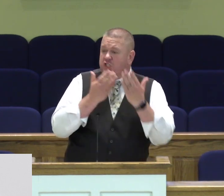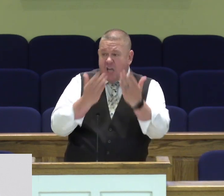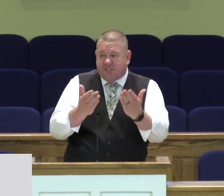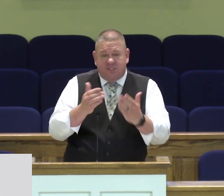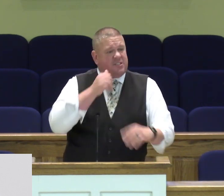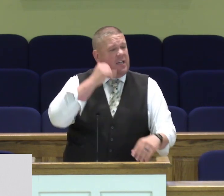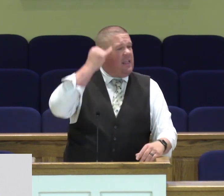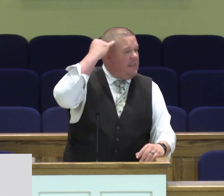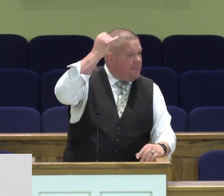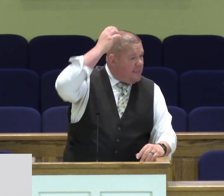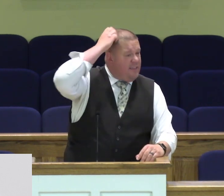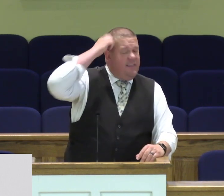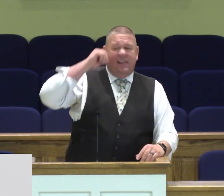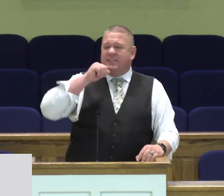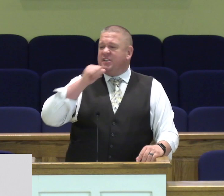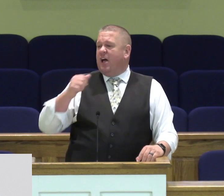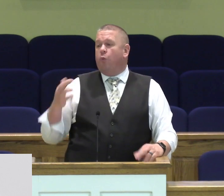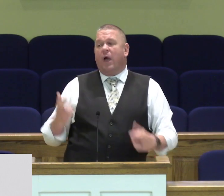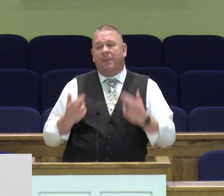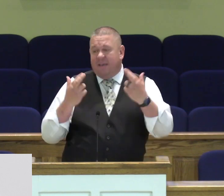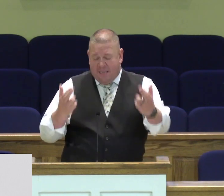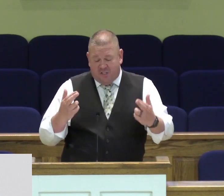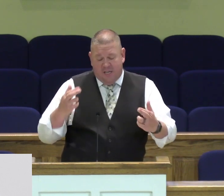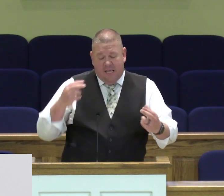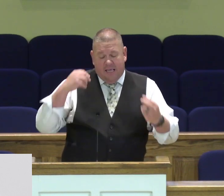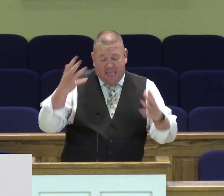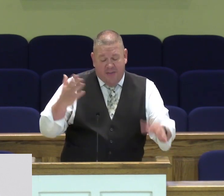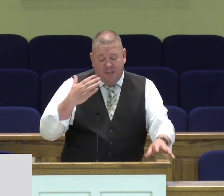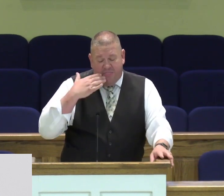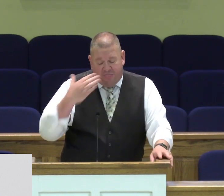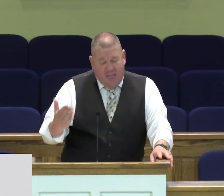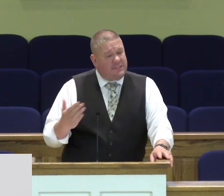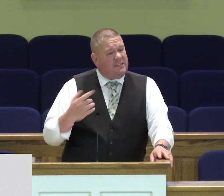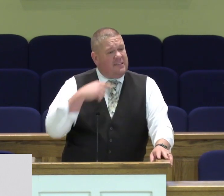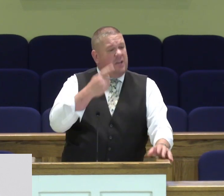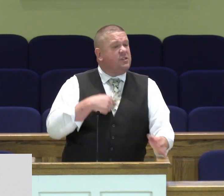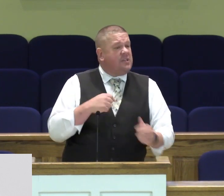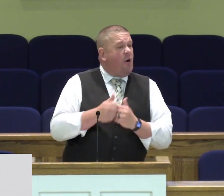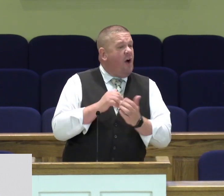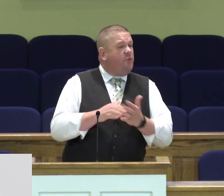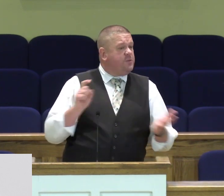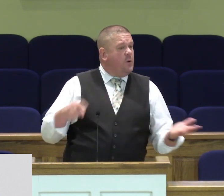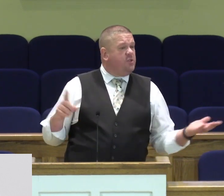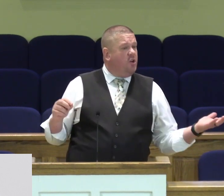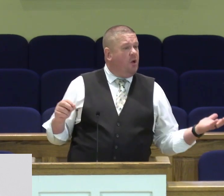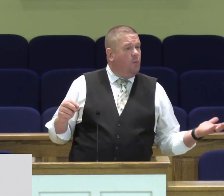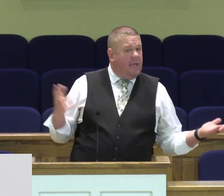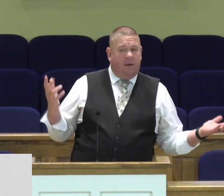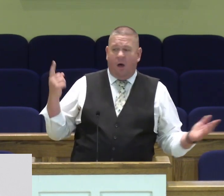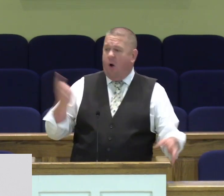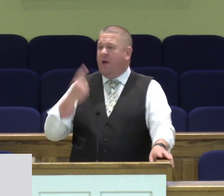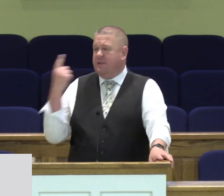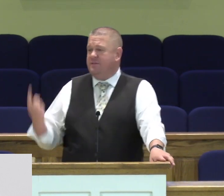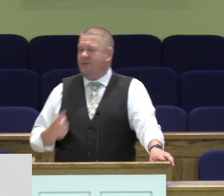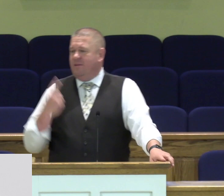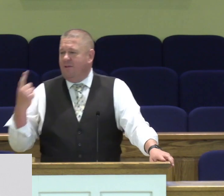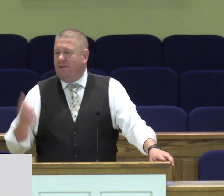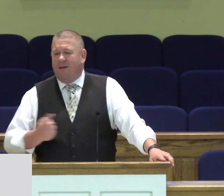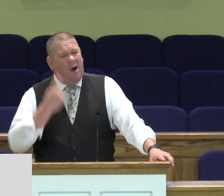a suggestion. It's not an idea. It's not a recommendation. Giving thanks, and it tells us how often we're supposed to do it. When?